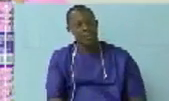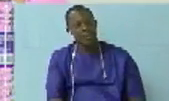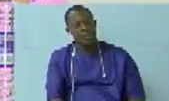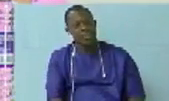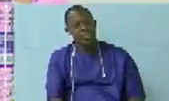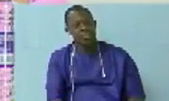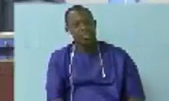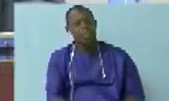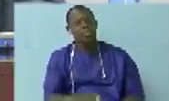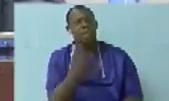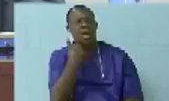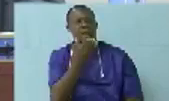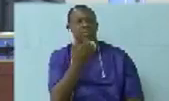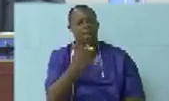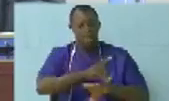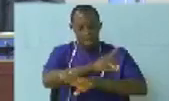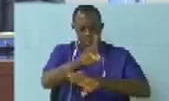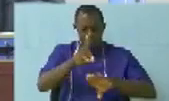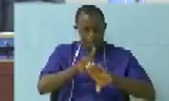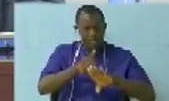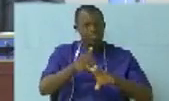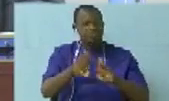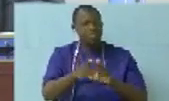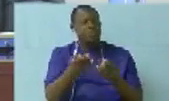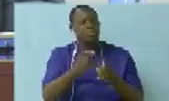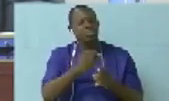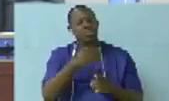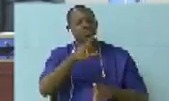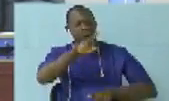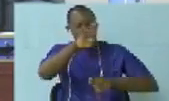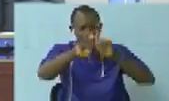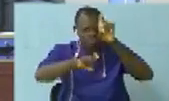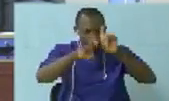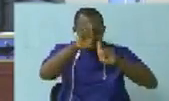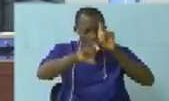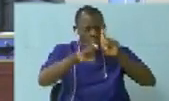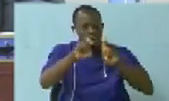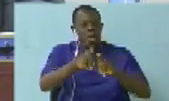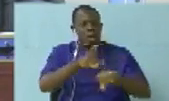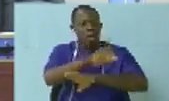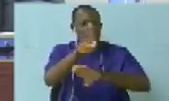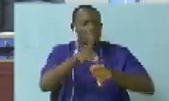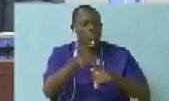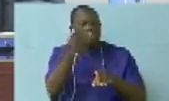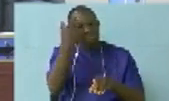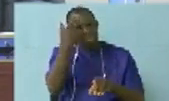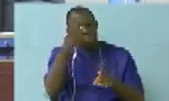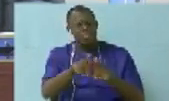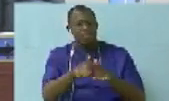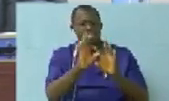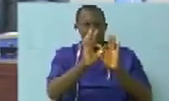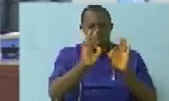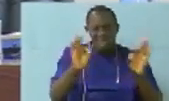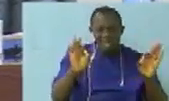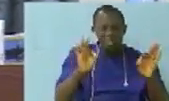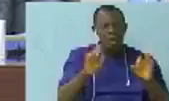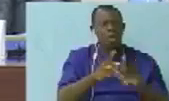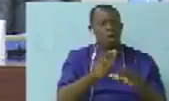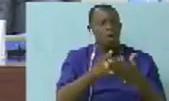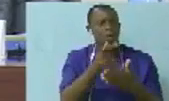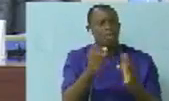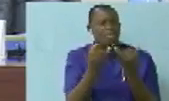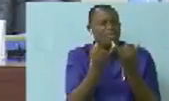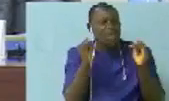Was the environment, the interview environment, comforting or was it threatening?